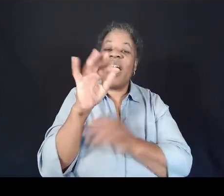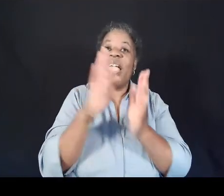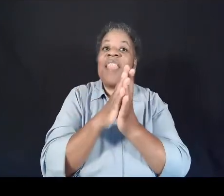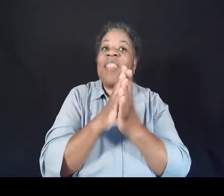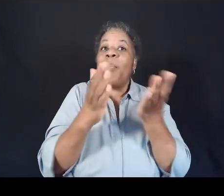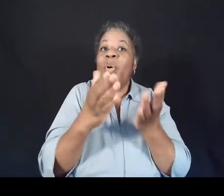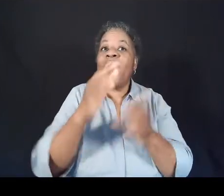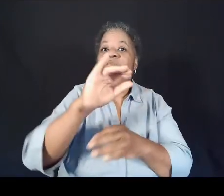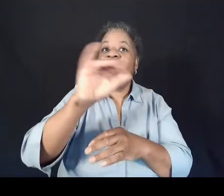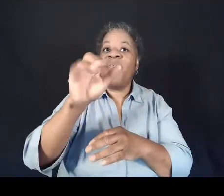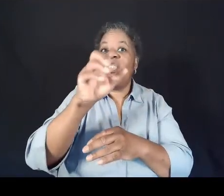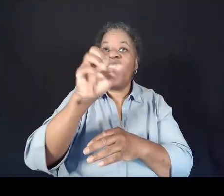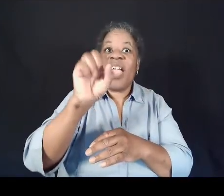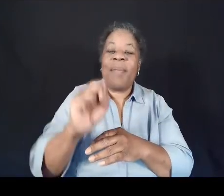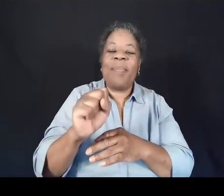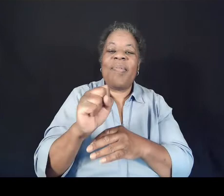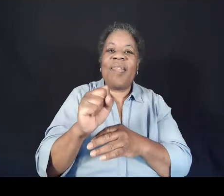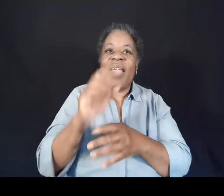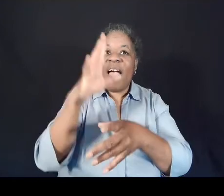that works.